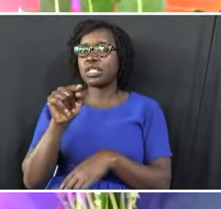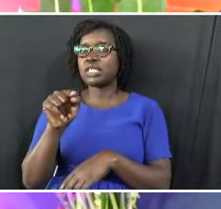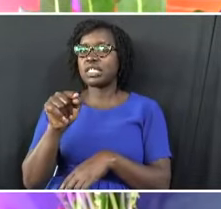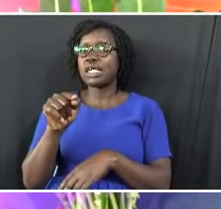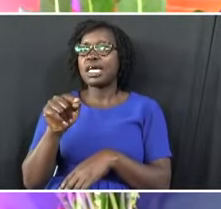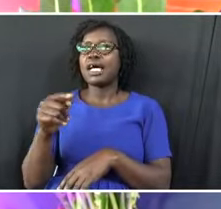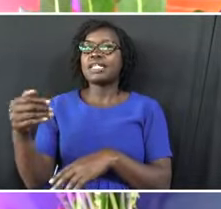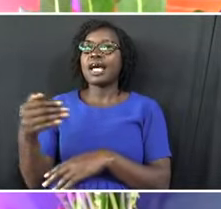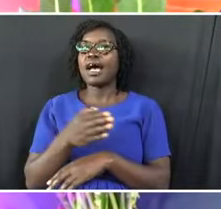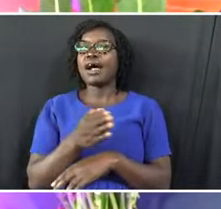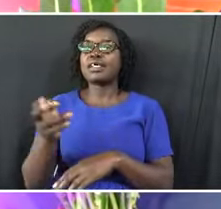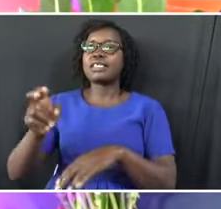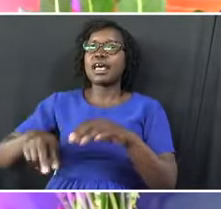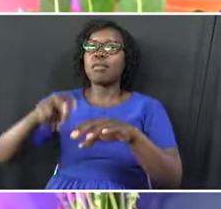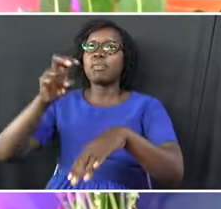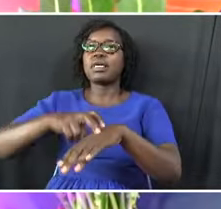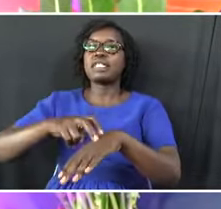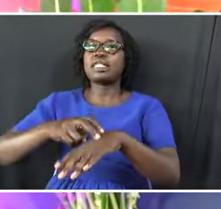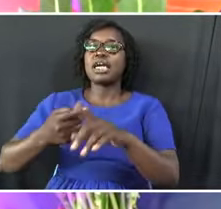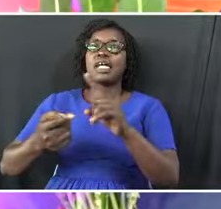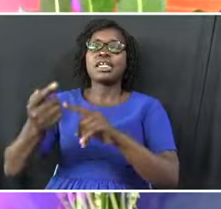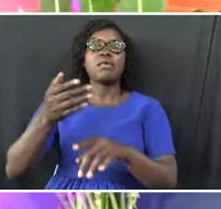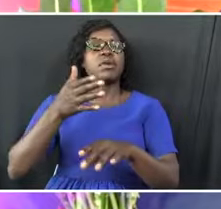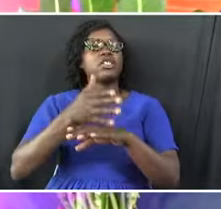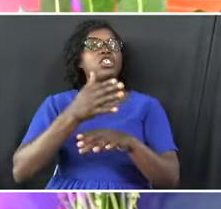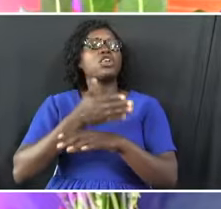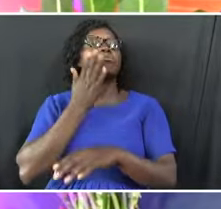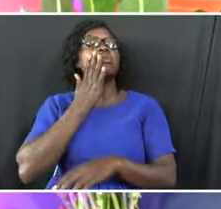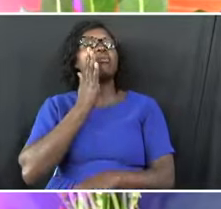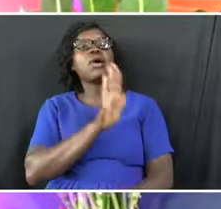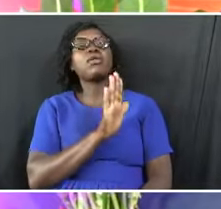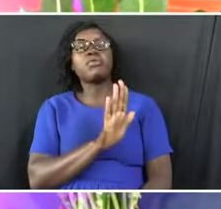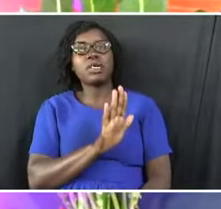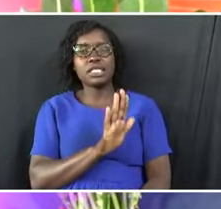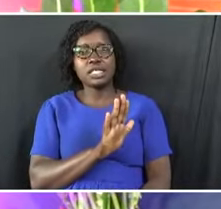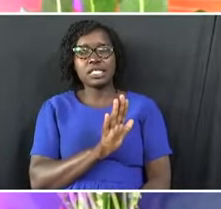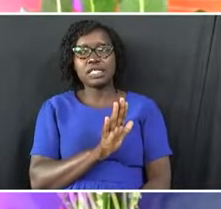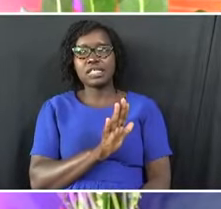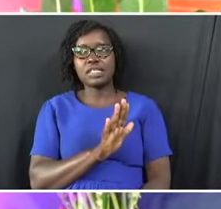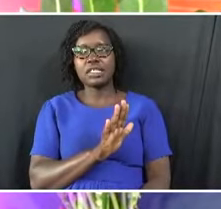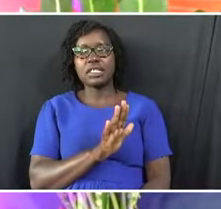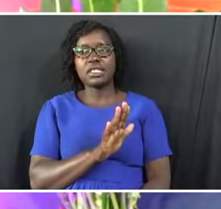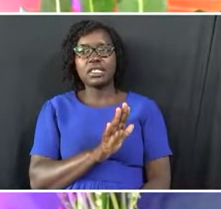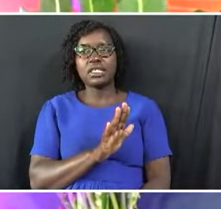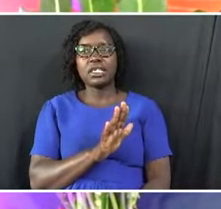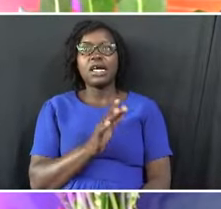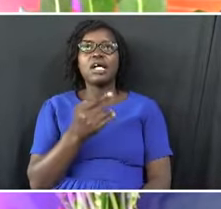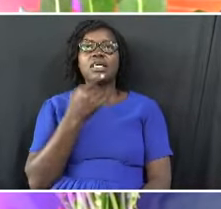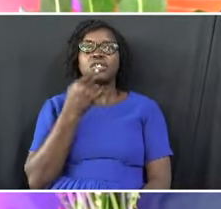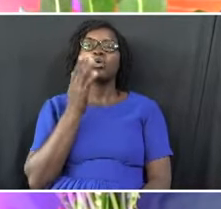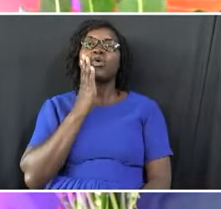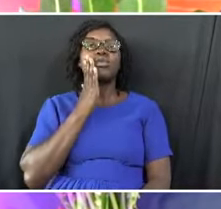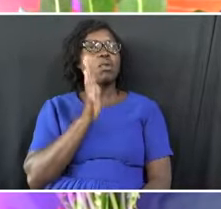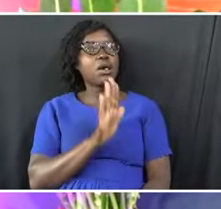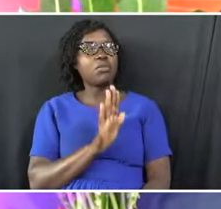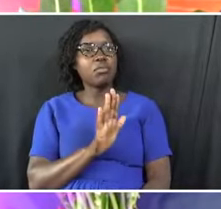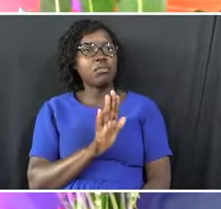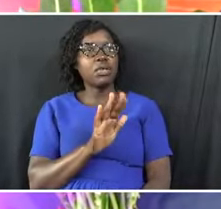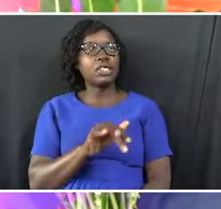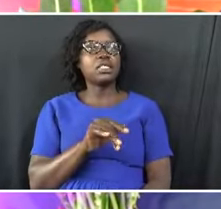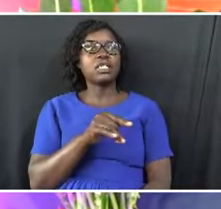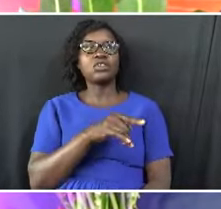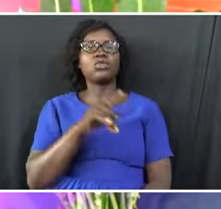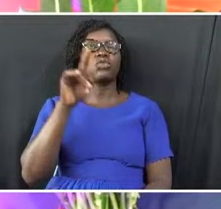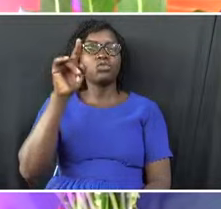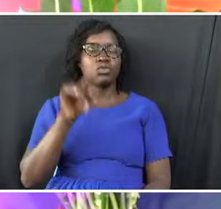serpent came and deceived your mom and told your mom that you would